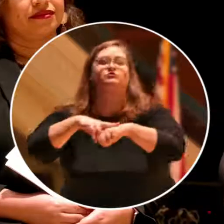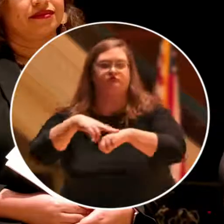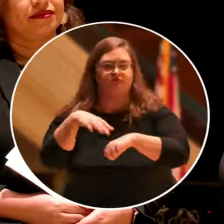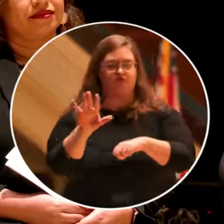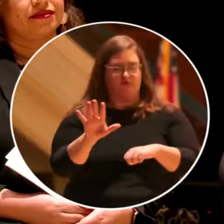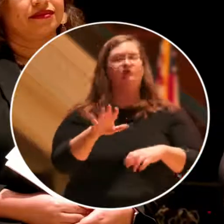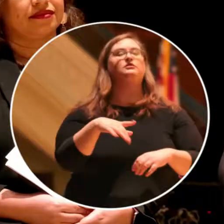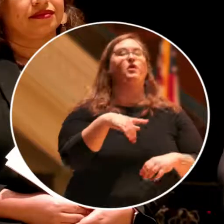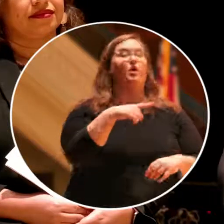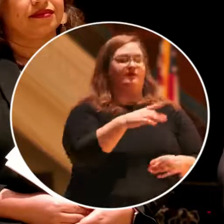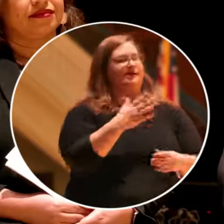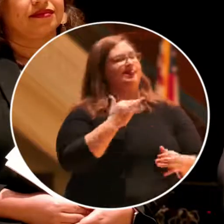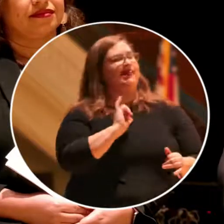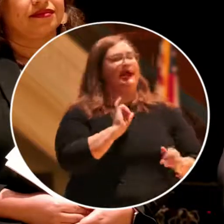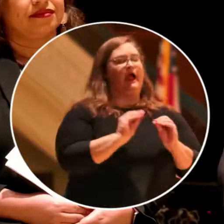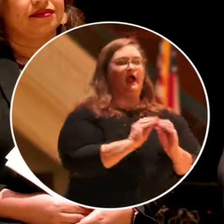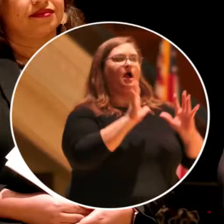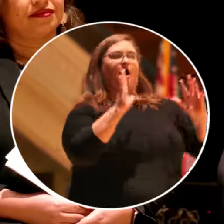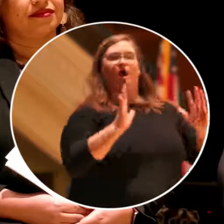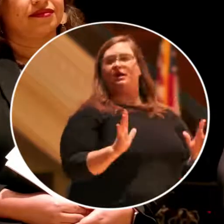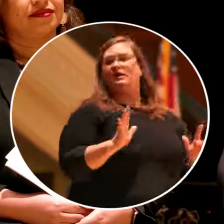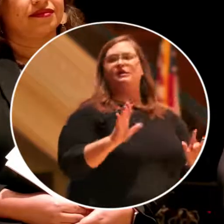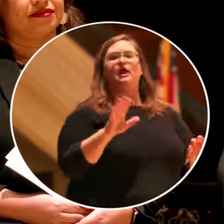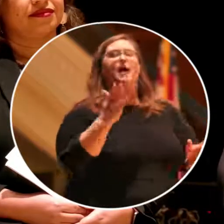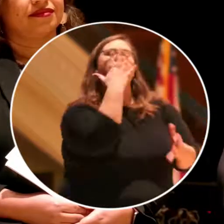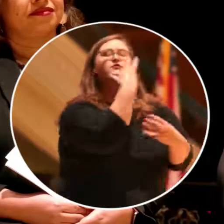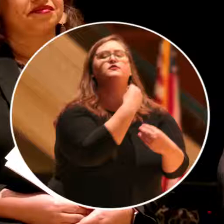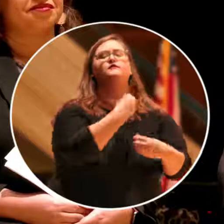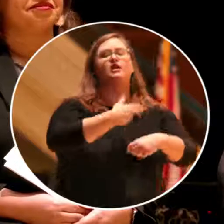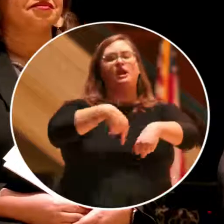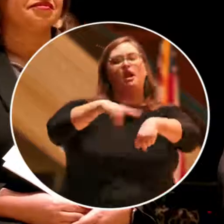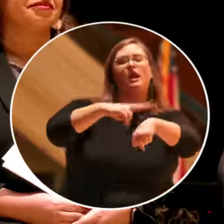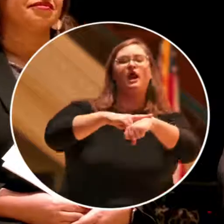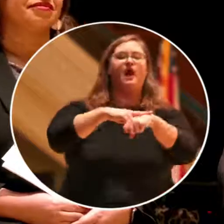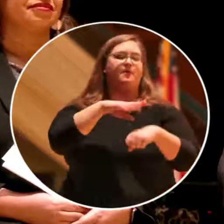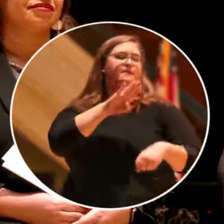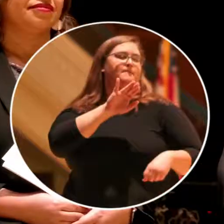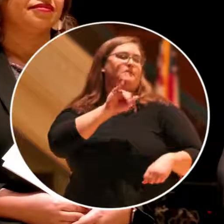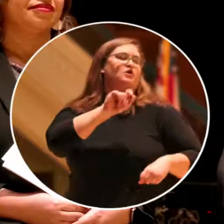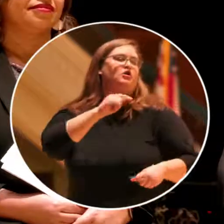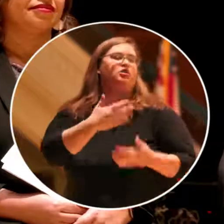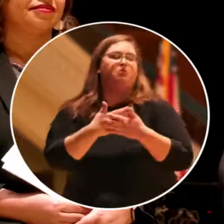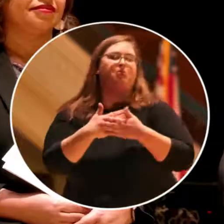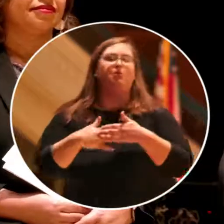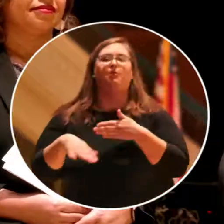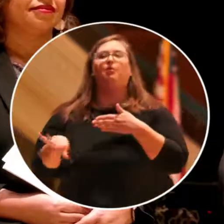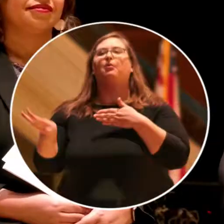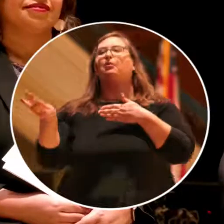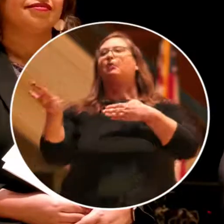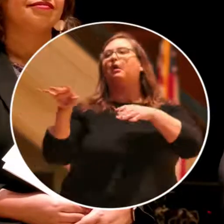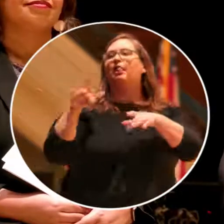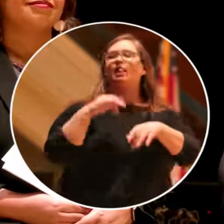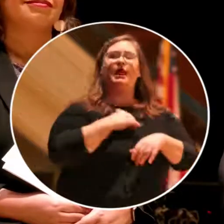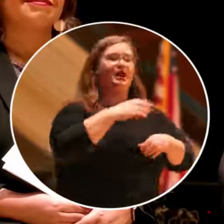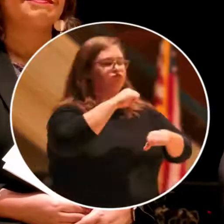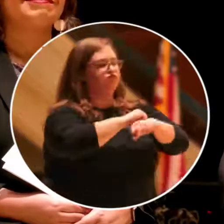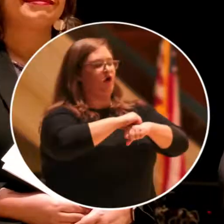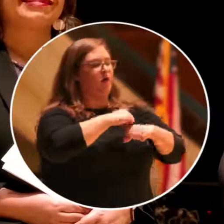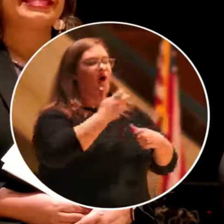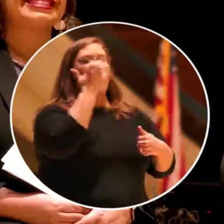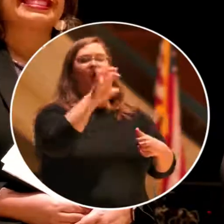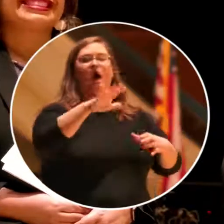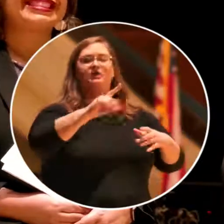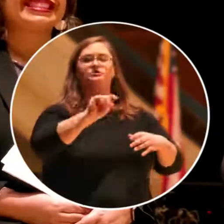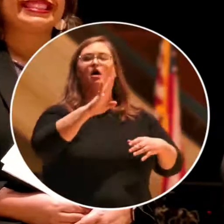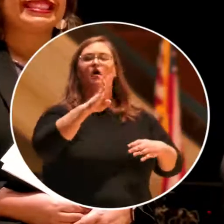goddess-given ability to have a beautiful, natural birth in a stone hot tub, on a grassy knoll, or even